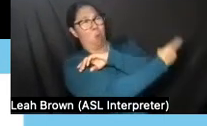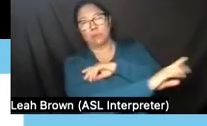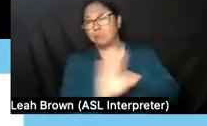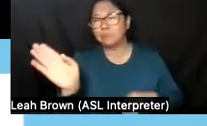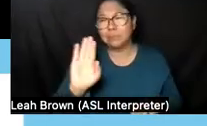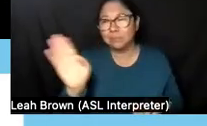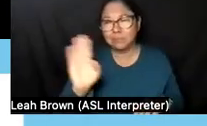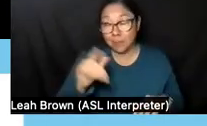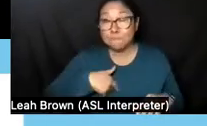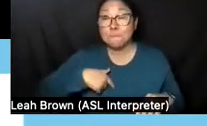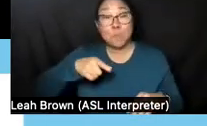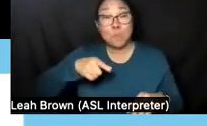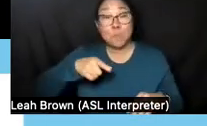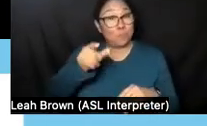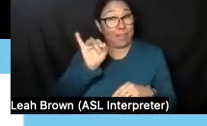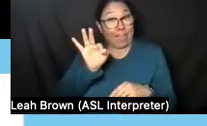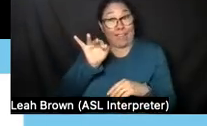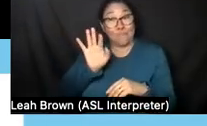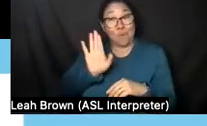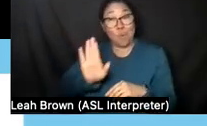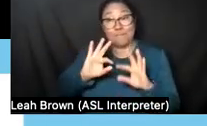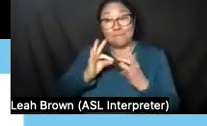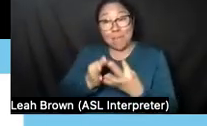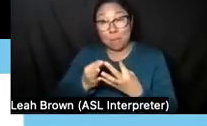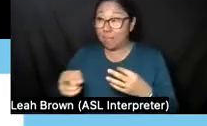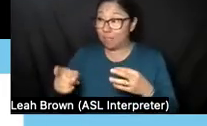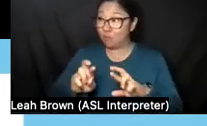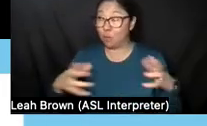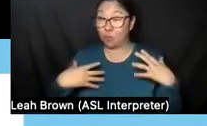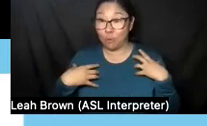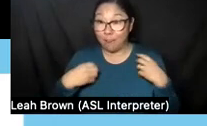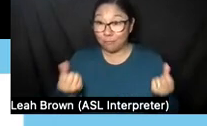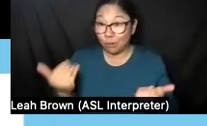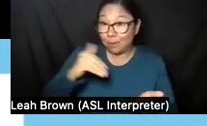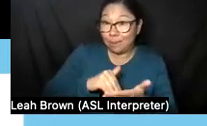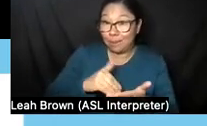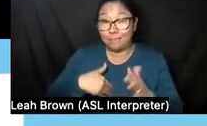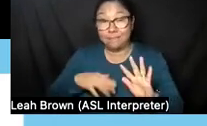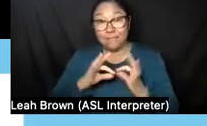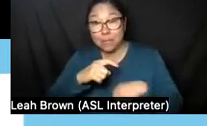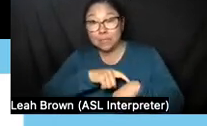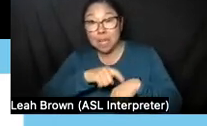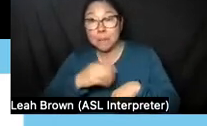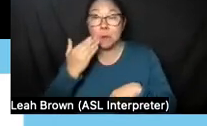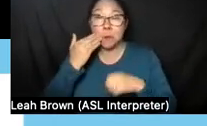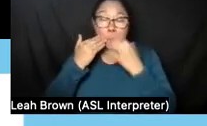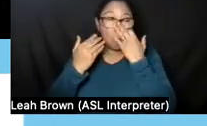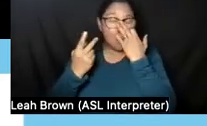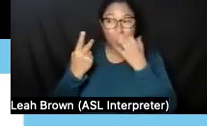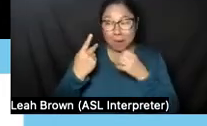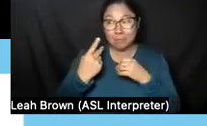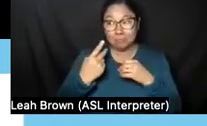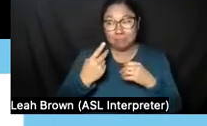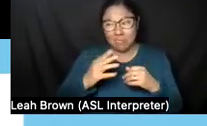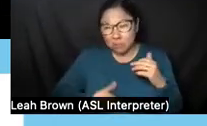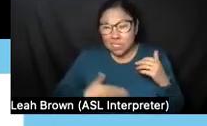as a family, if you want to, when they're back at that recovery or you're having your family time, like, hey, I know when we get really upset, we do this. What are some other